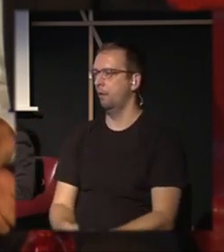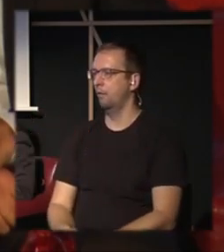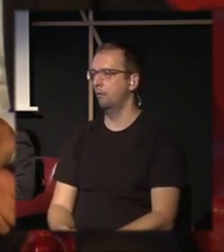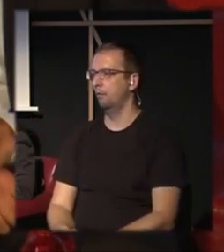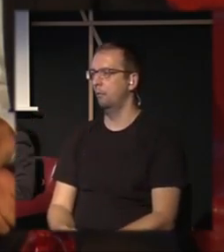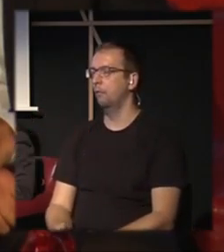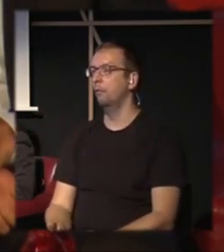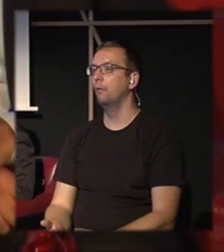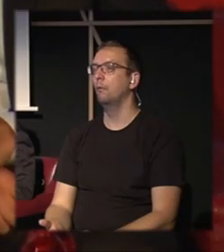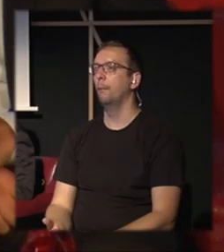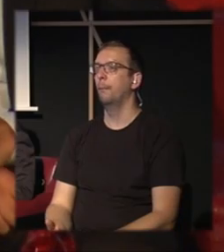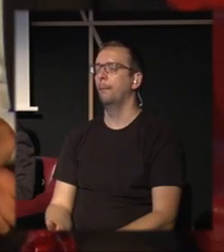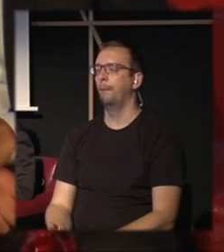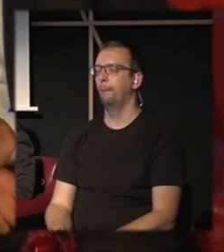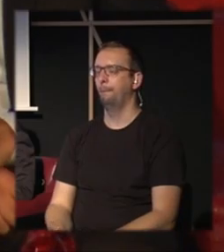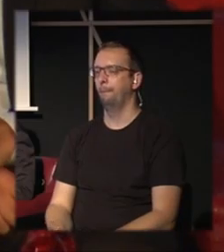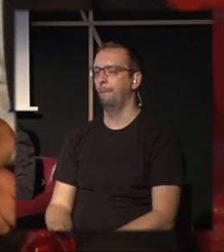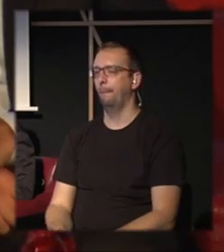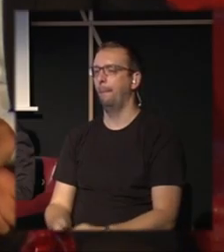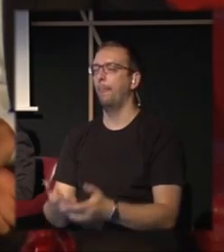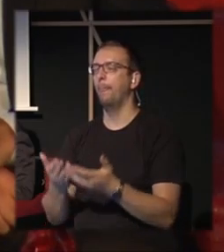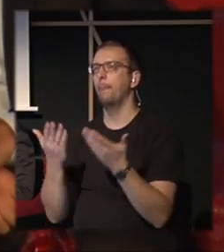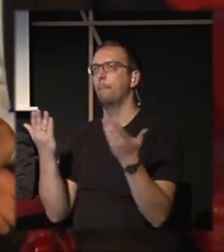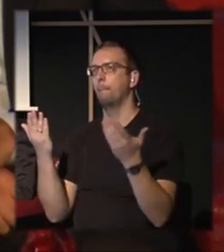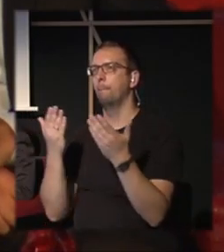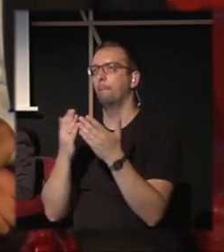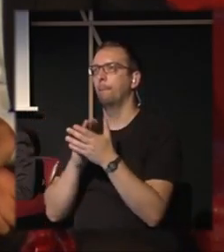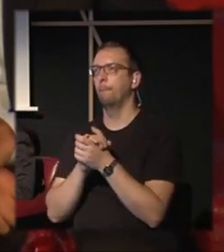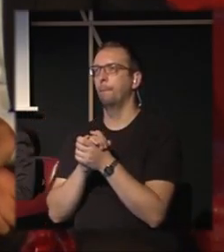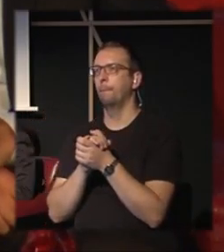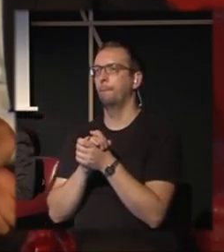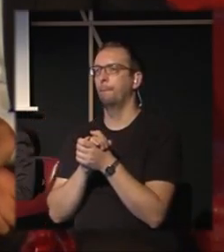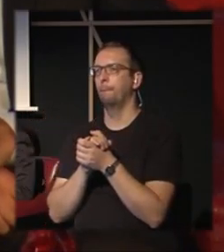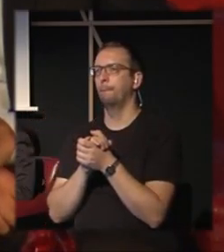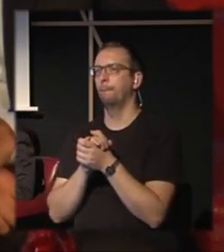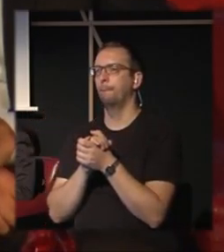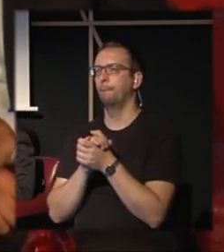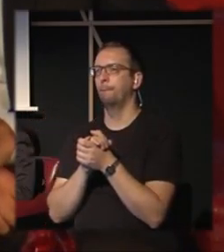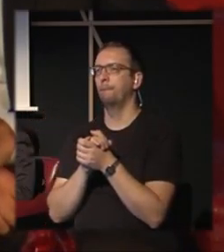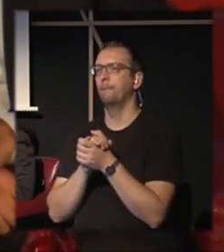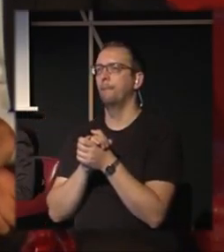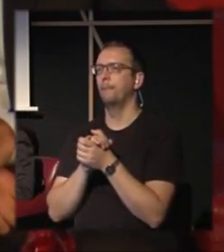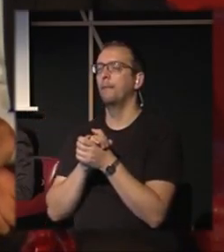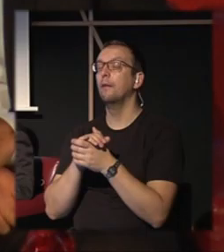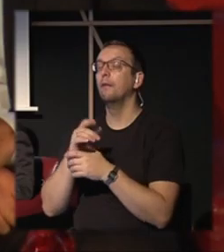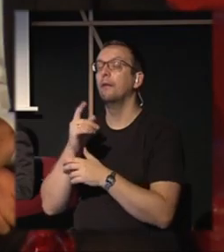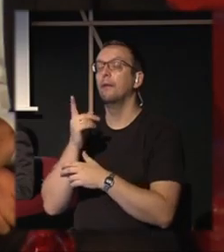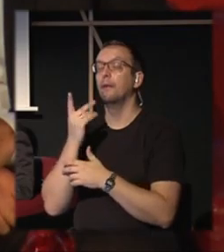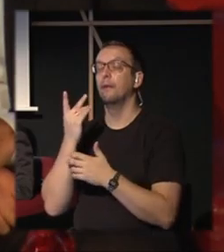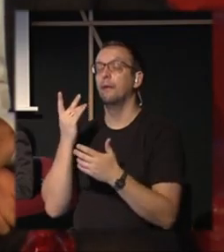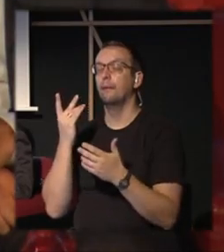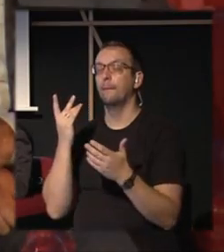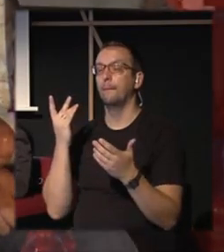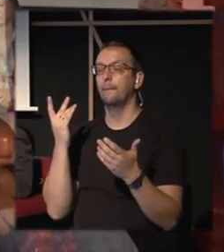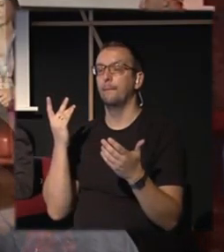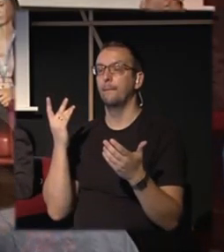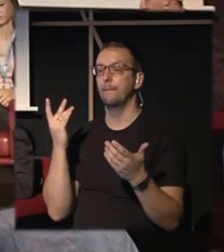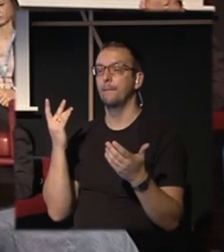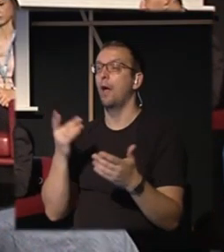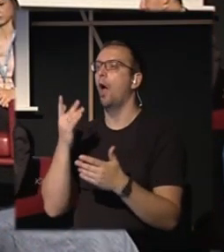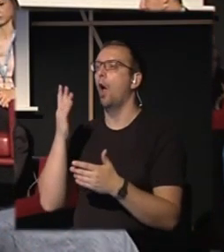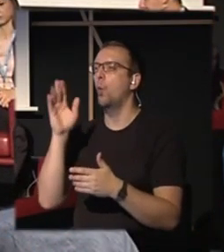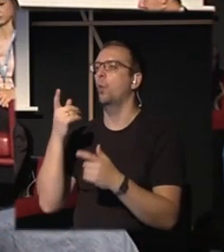for now the average attendance is about 500 disabled people. It's really impressive, and